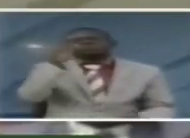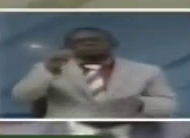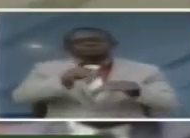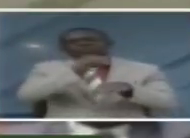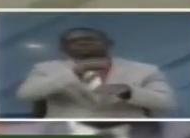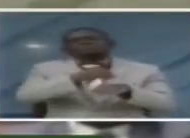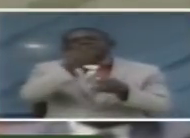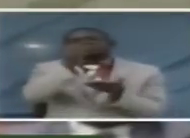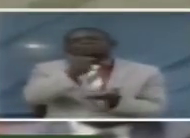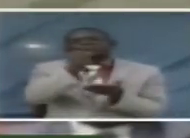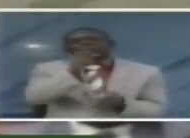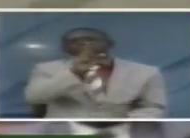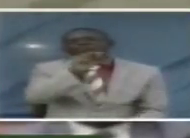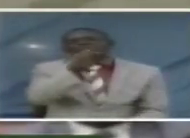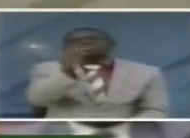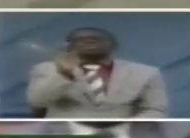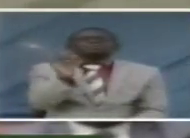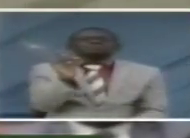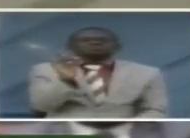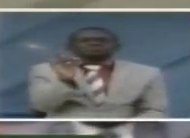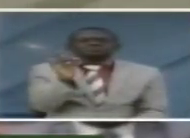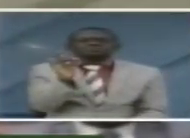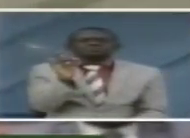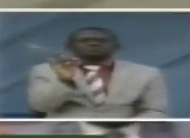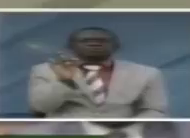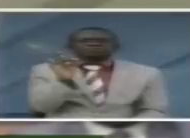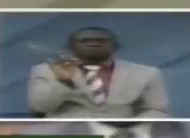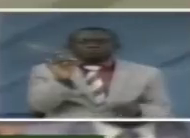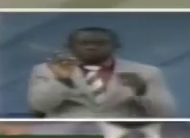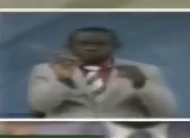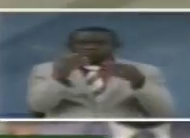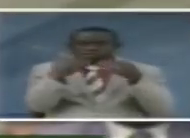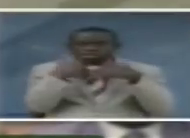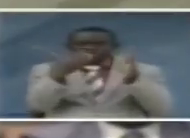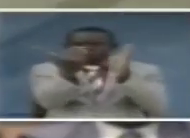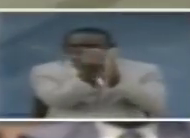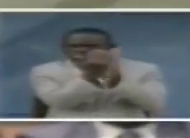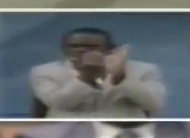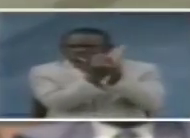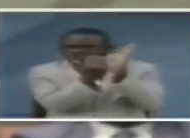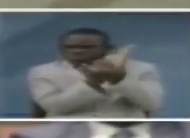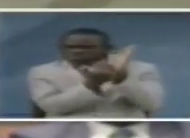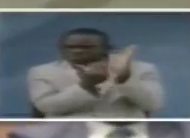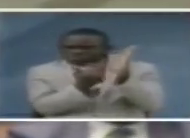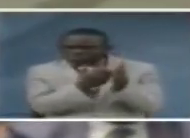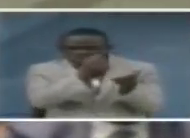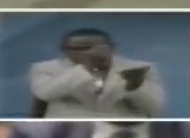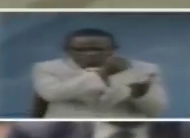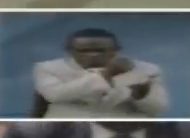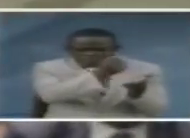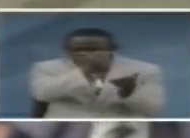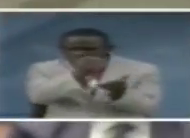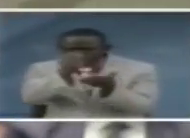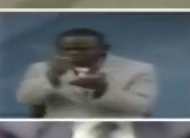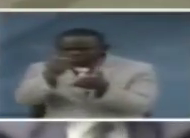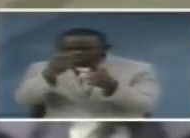the 2018 national budget, which lays out the various